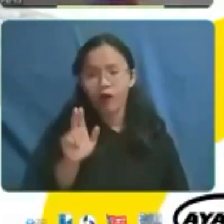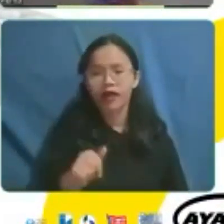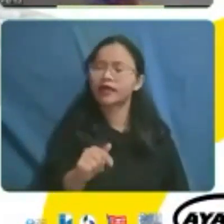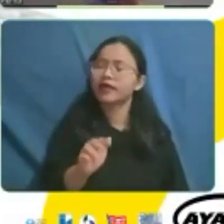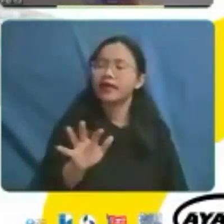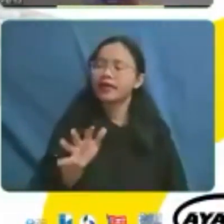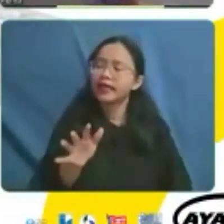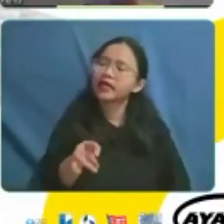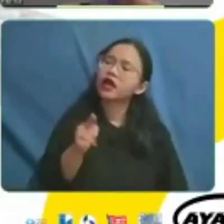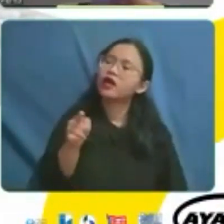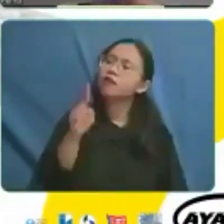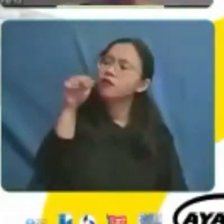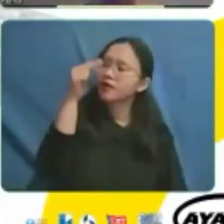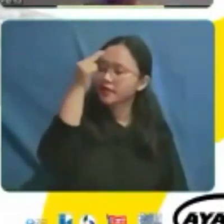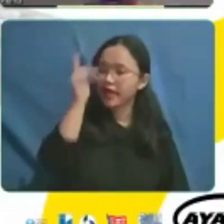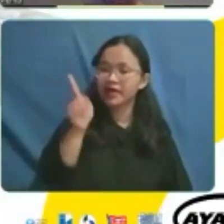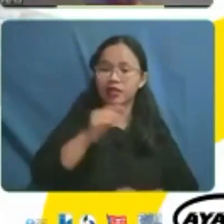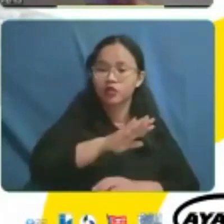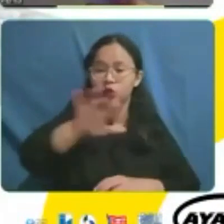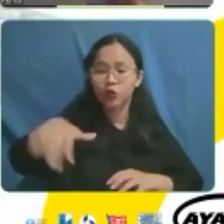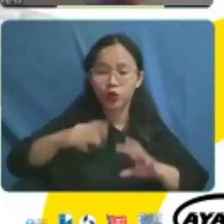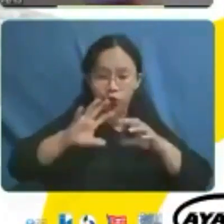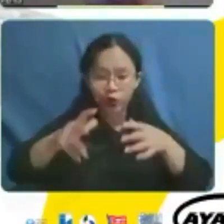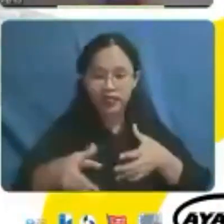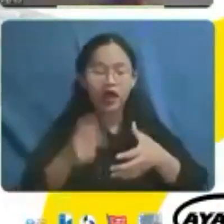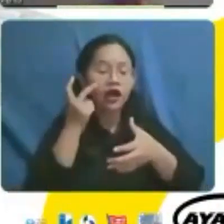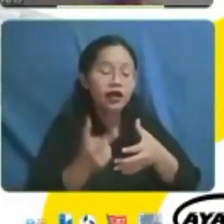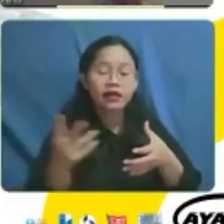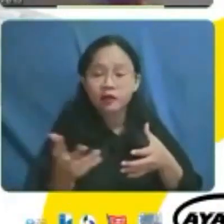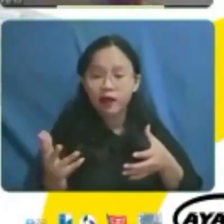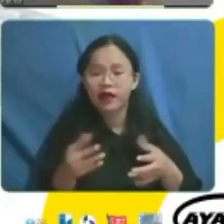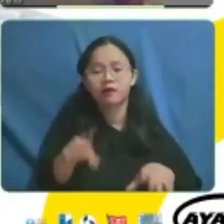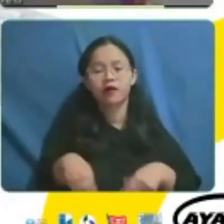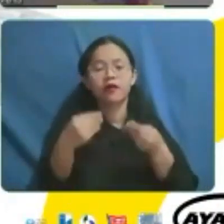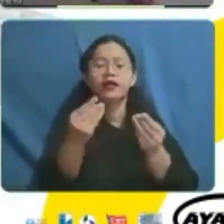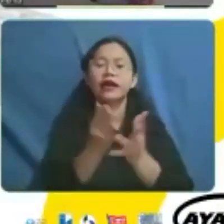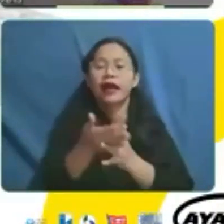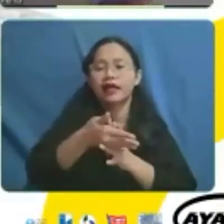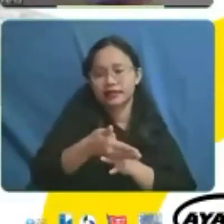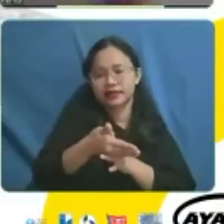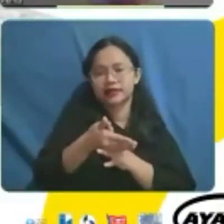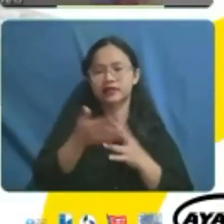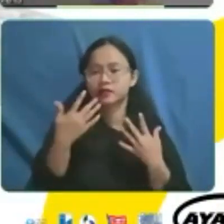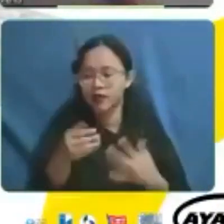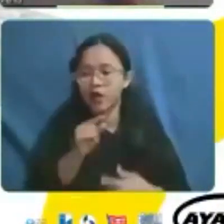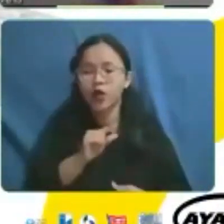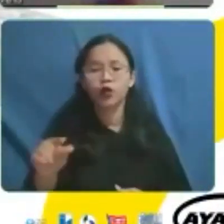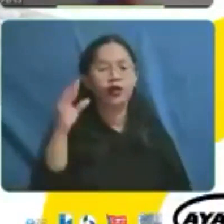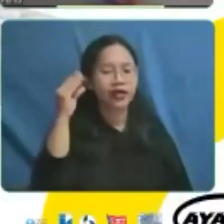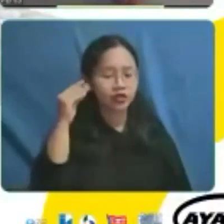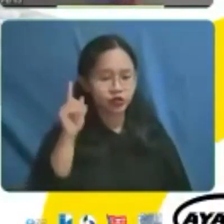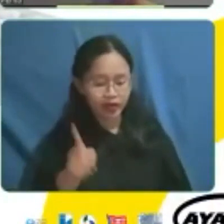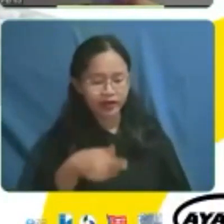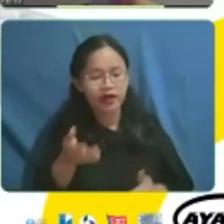been considered. And in fact, we were surprised and somewhat dismayed to find that there was not a single country action